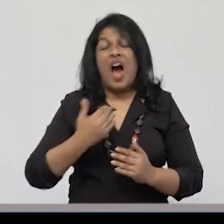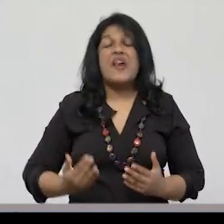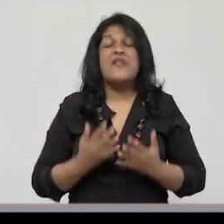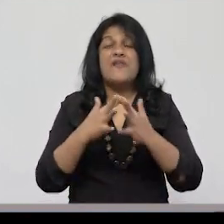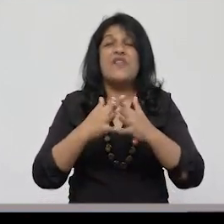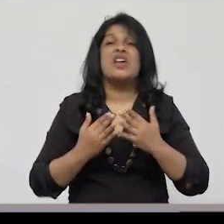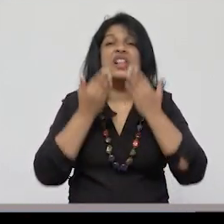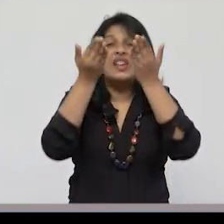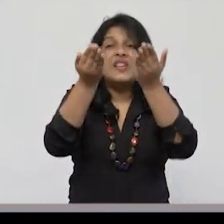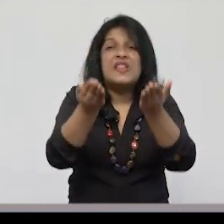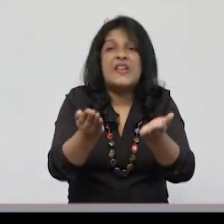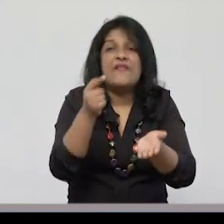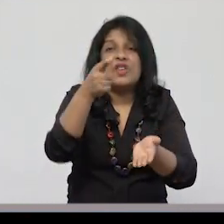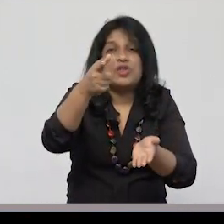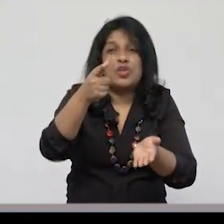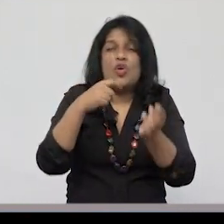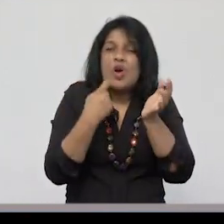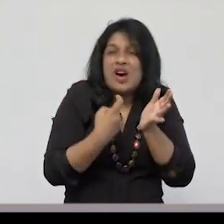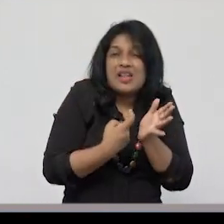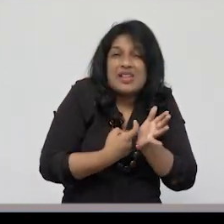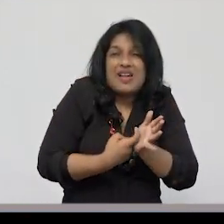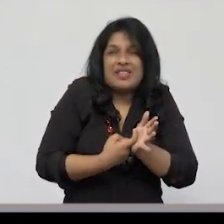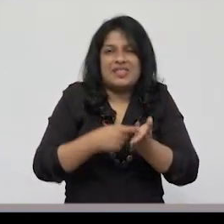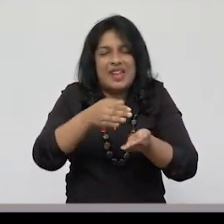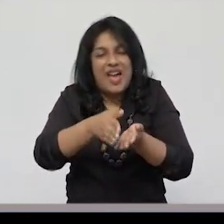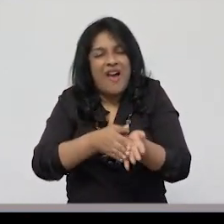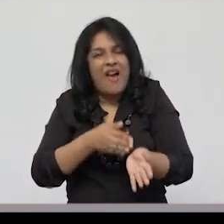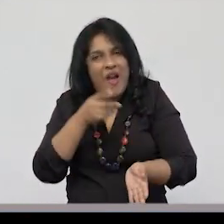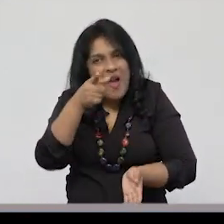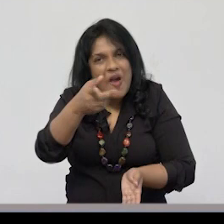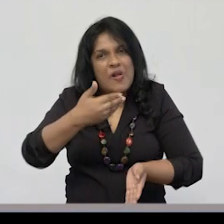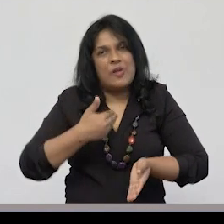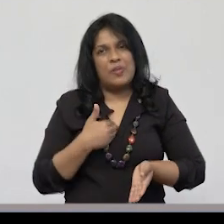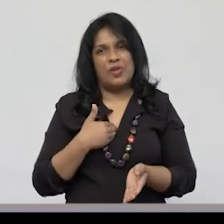going to heaven, but you're stressed. That's because you have forgotten the partnership.